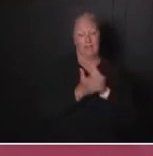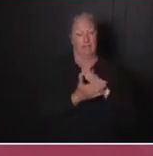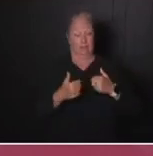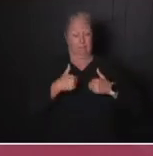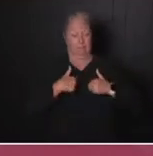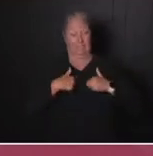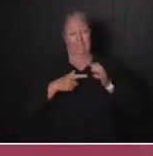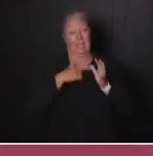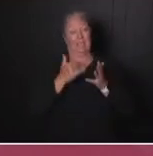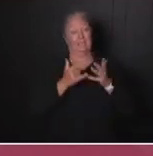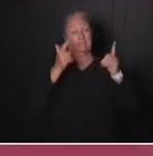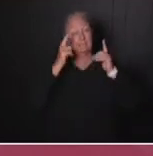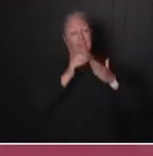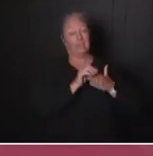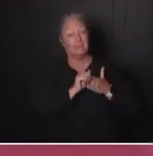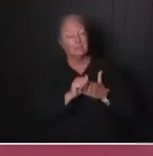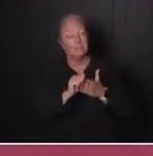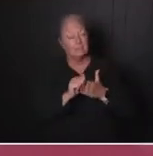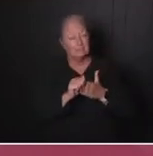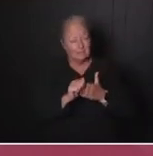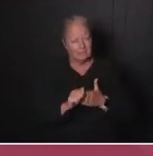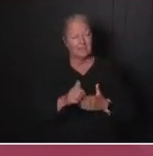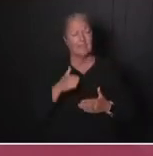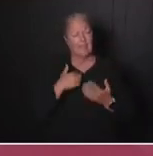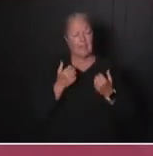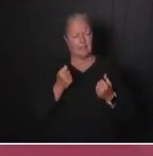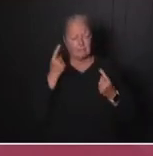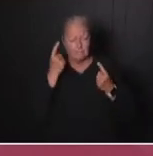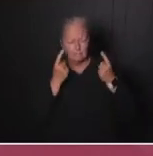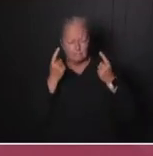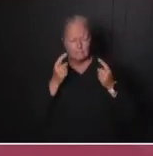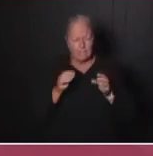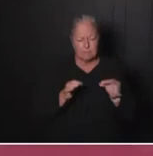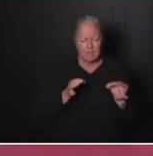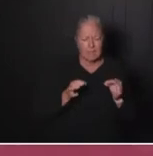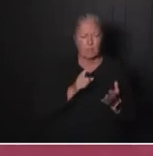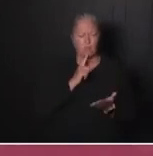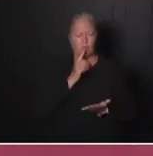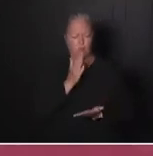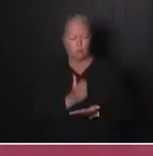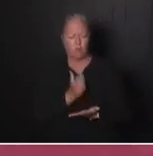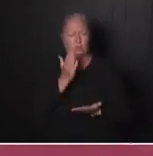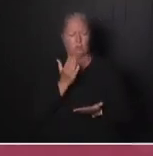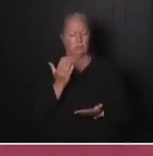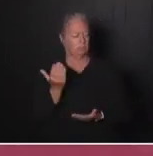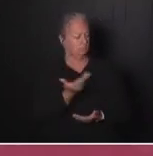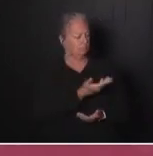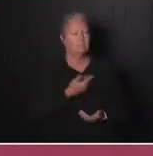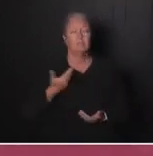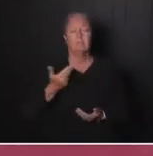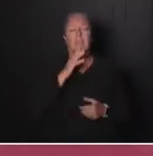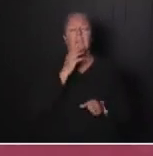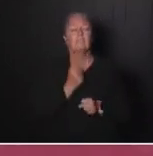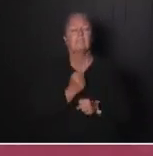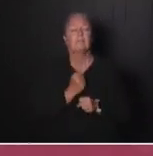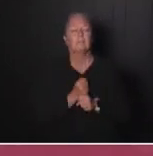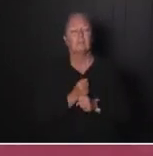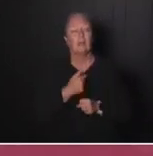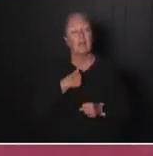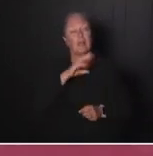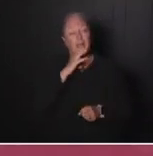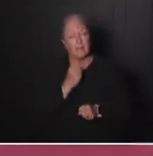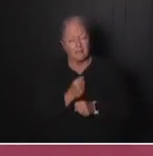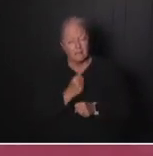offers is sound, considered, honest government. A government that faces